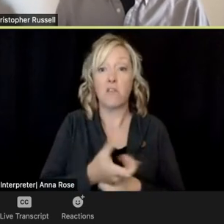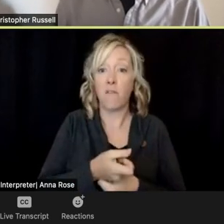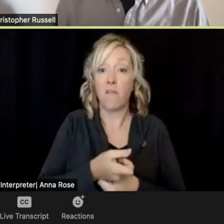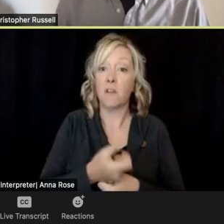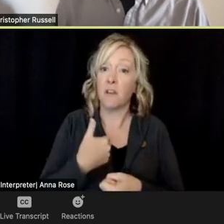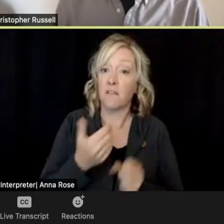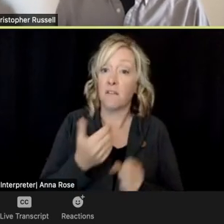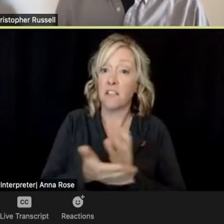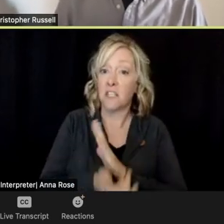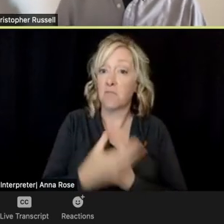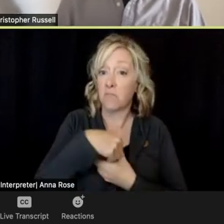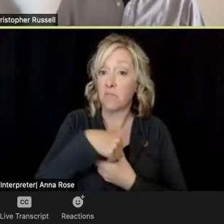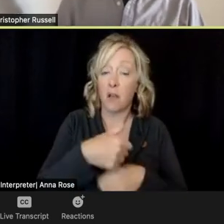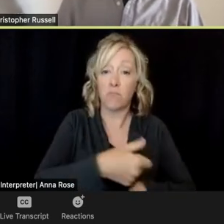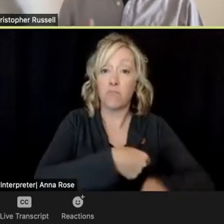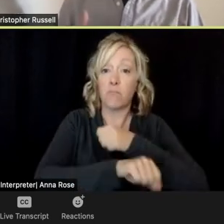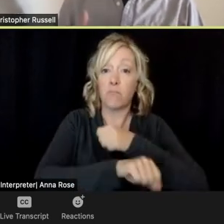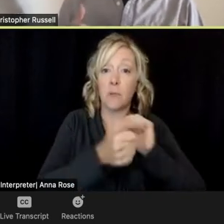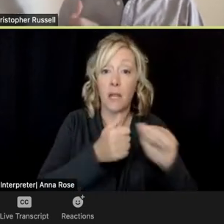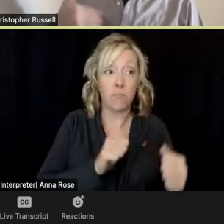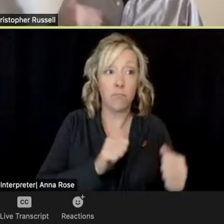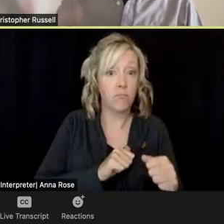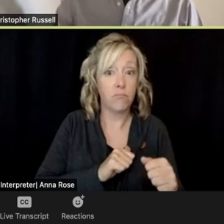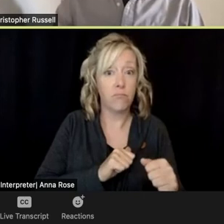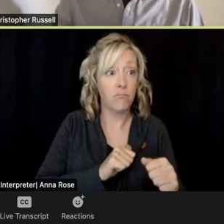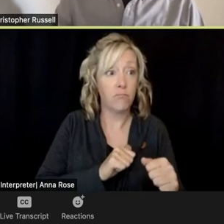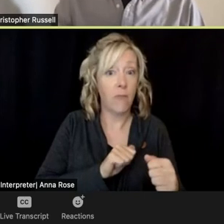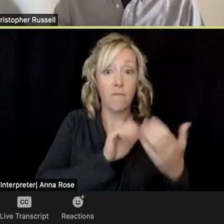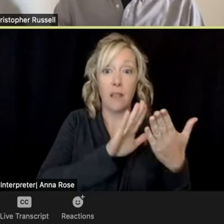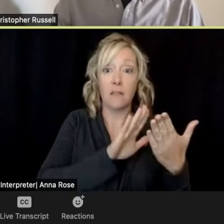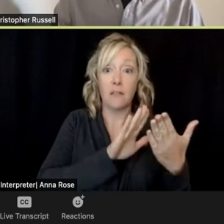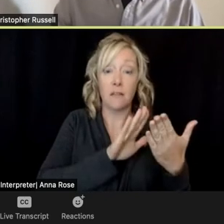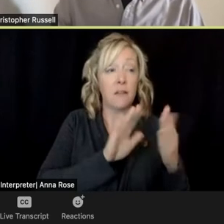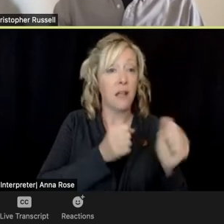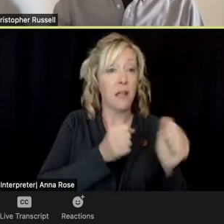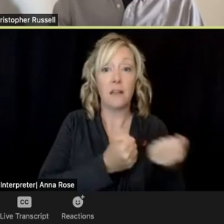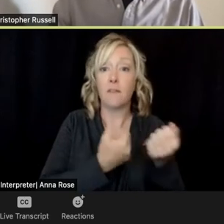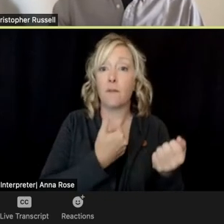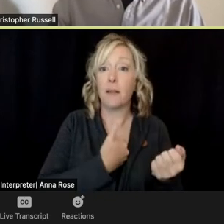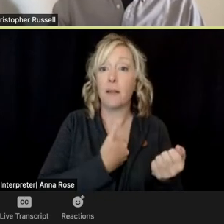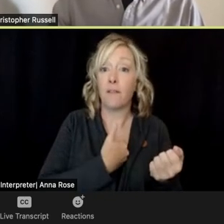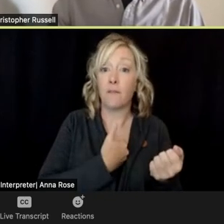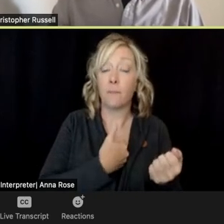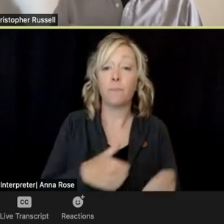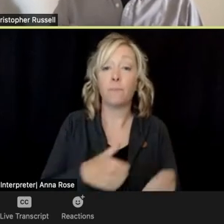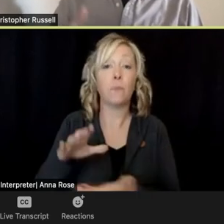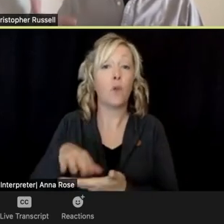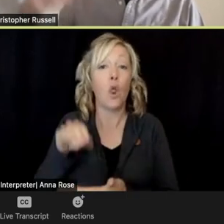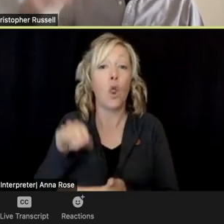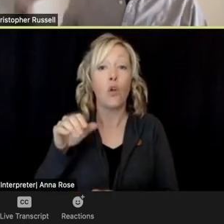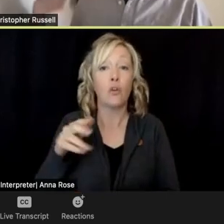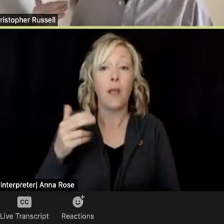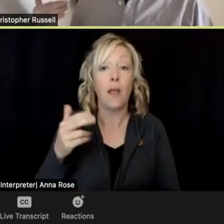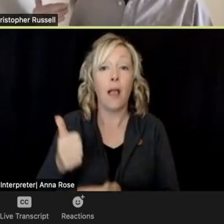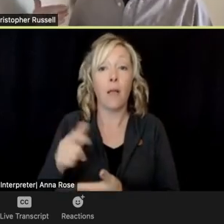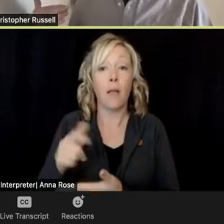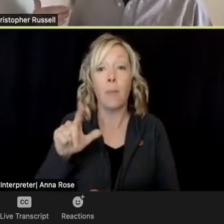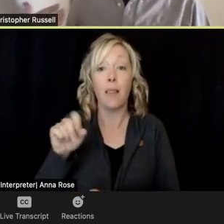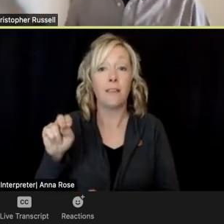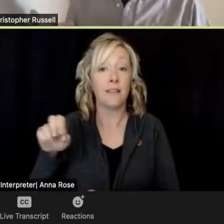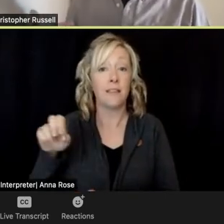advocate for myself. Learned helplessness is, I don't know how to face this situation that's in front of me because my experiences in